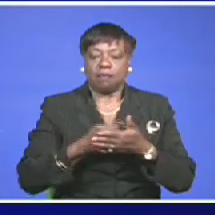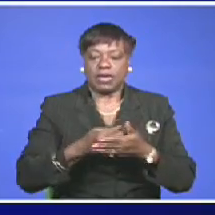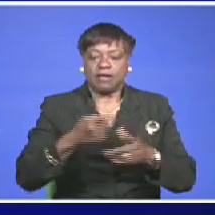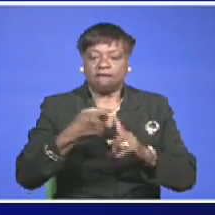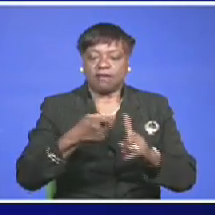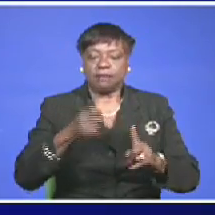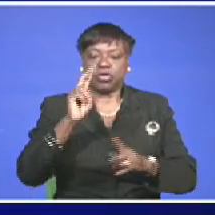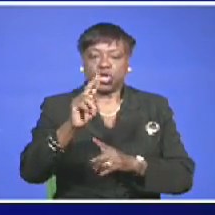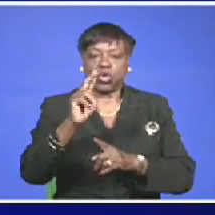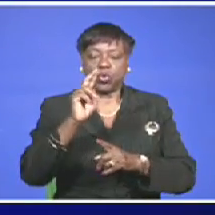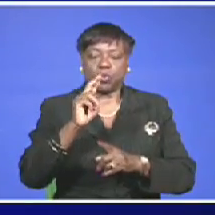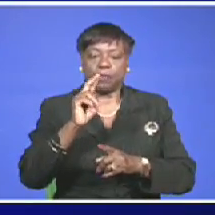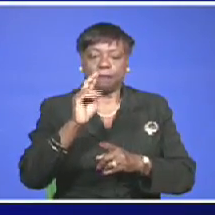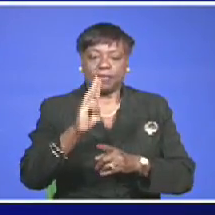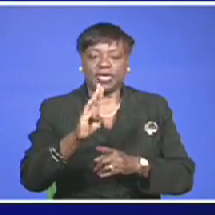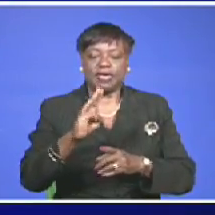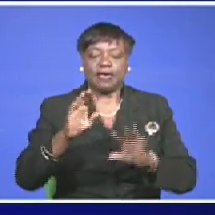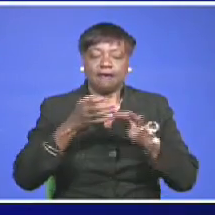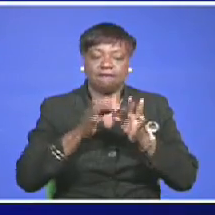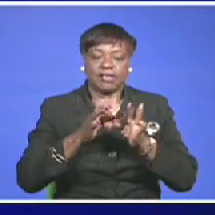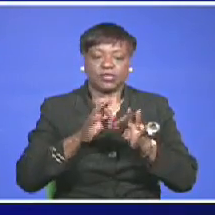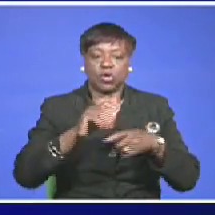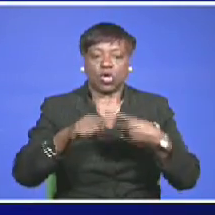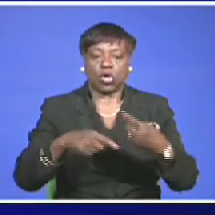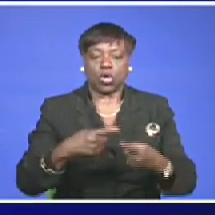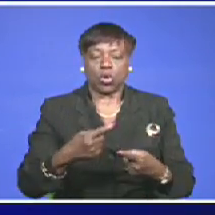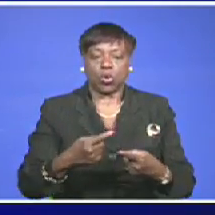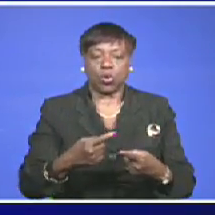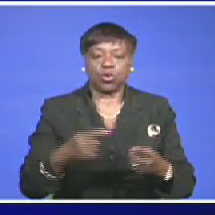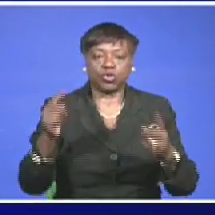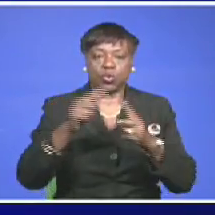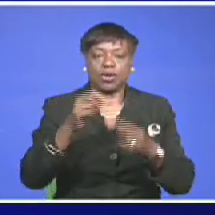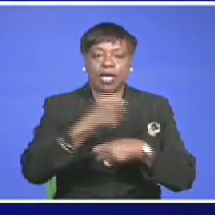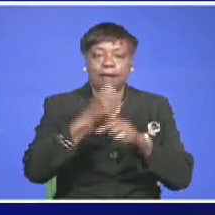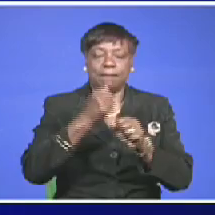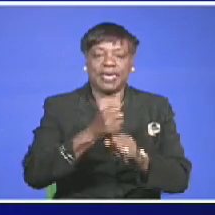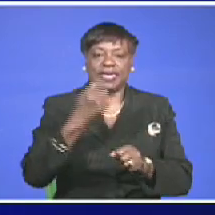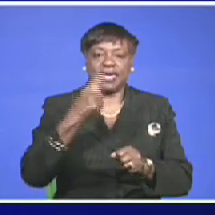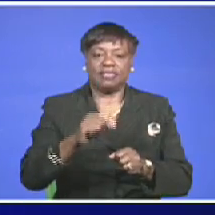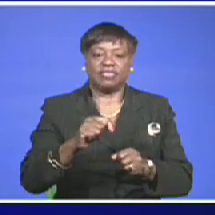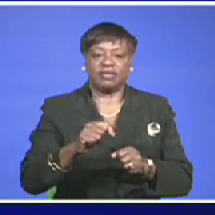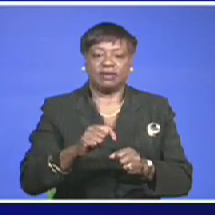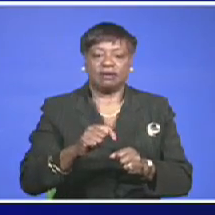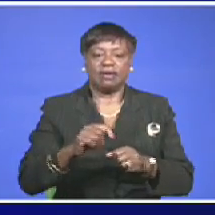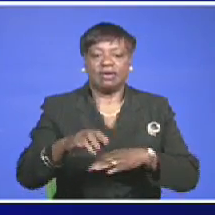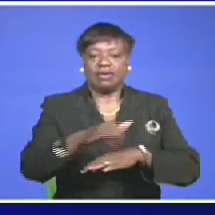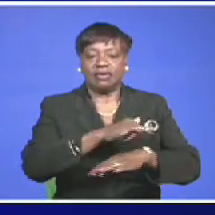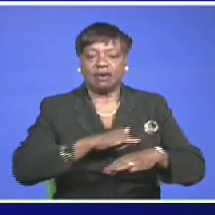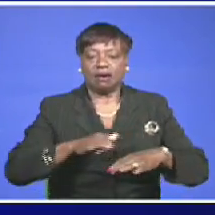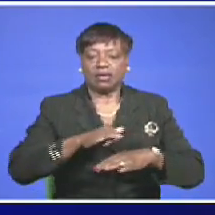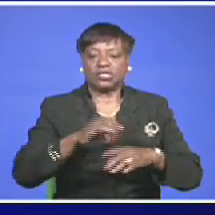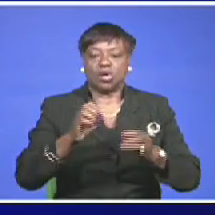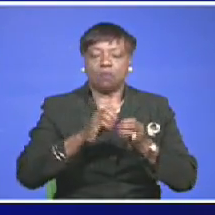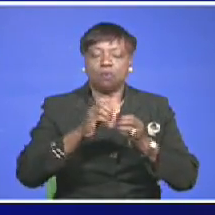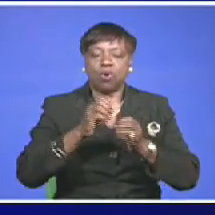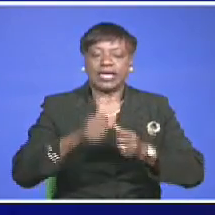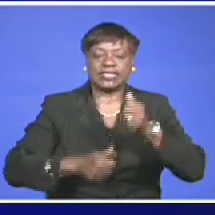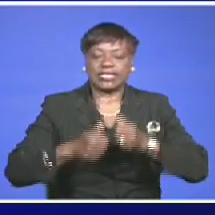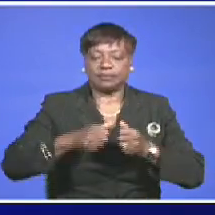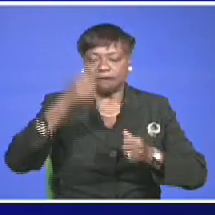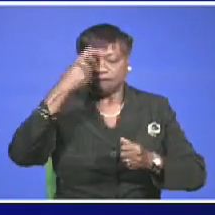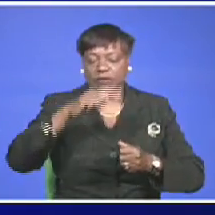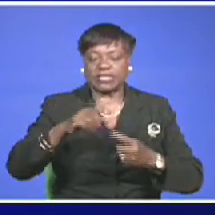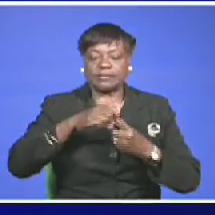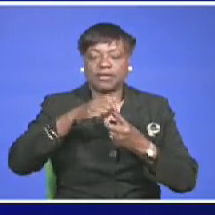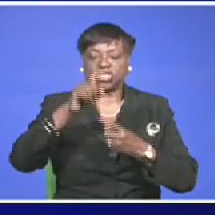Fit is geared towards making the campus at the University of the Bahamas more accessible for special needs students. And